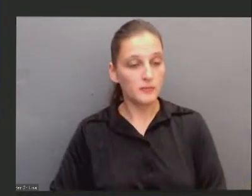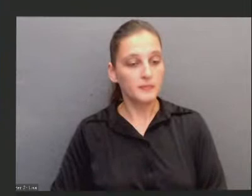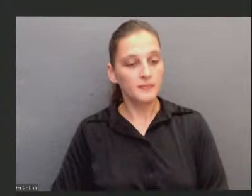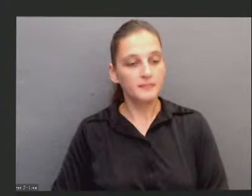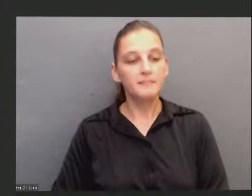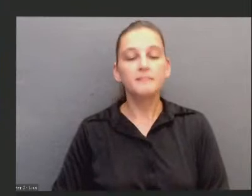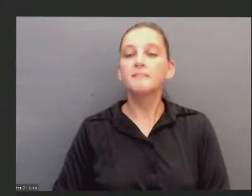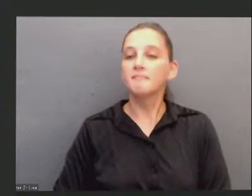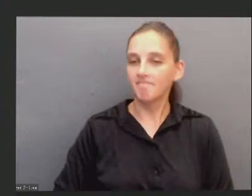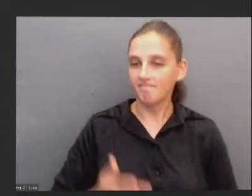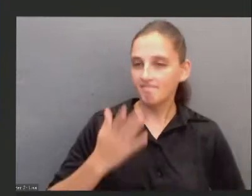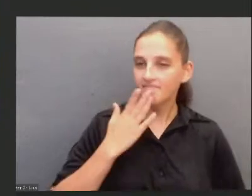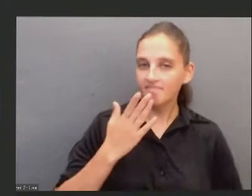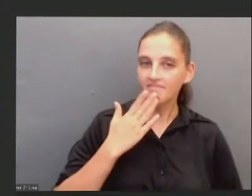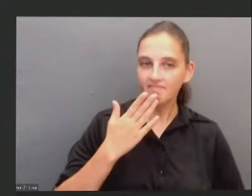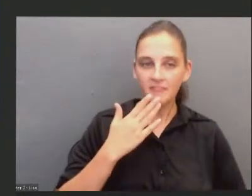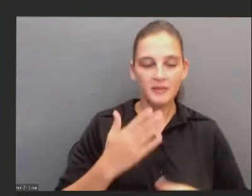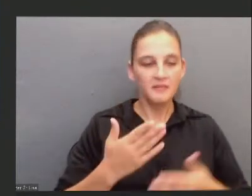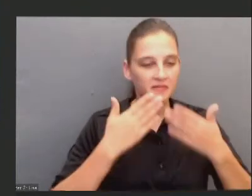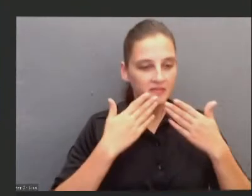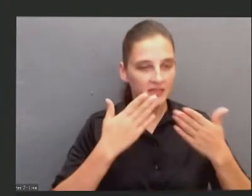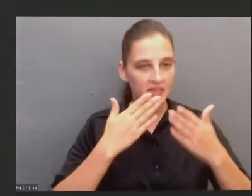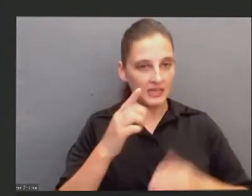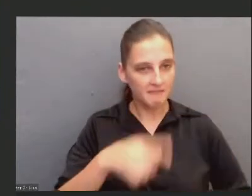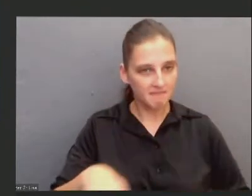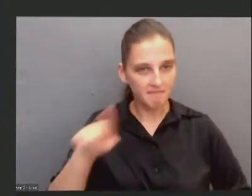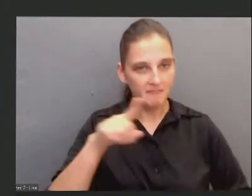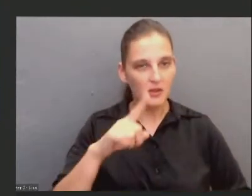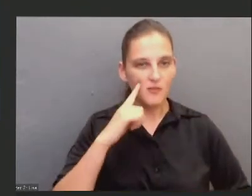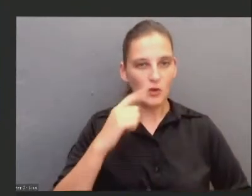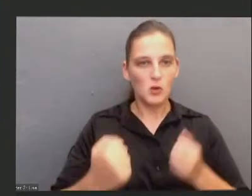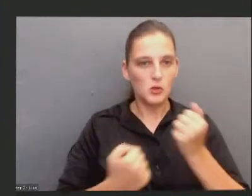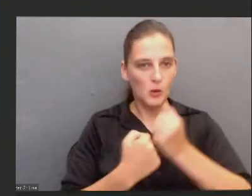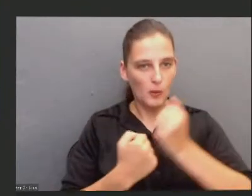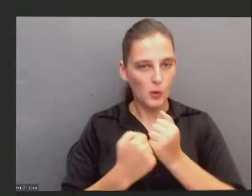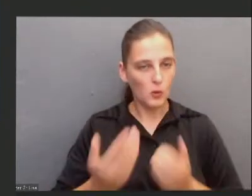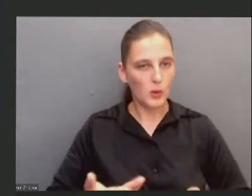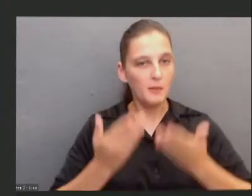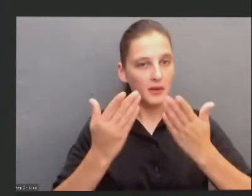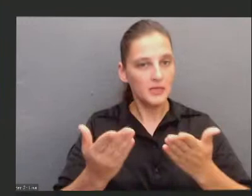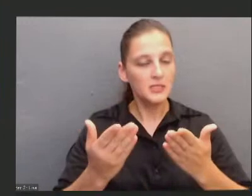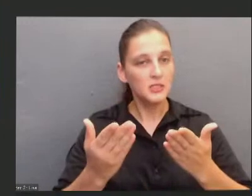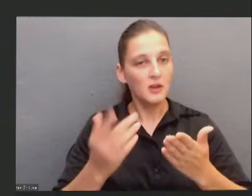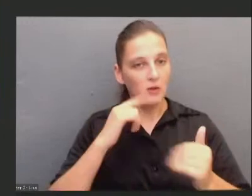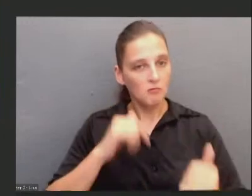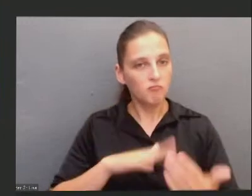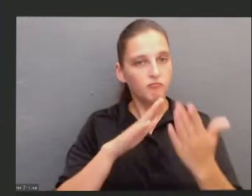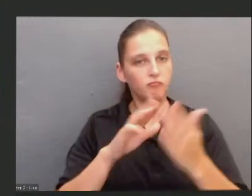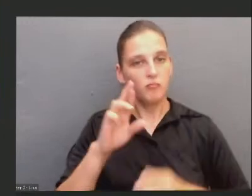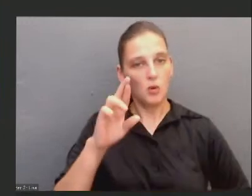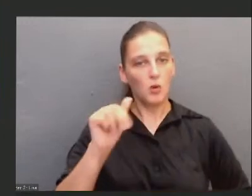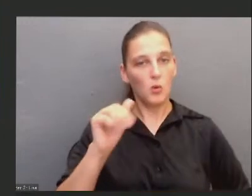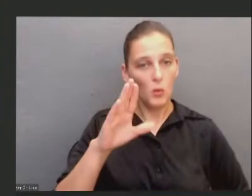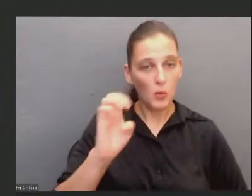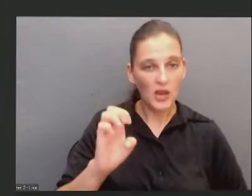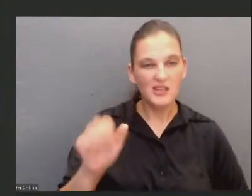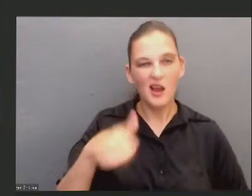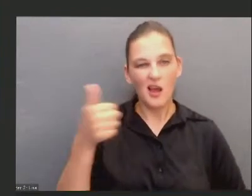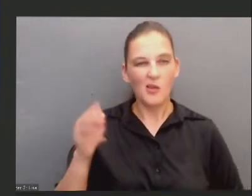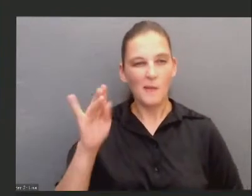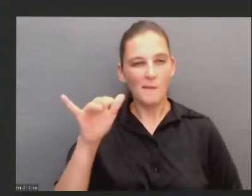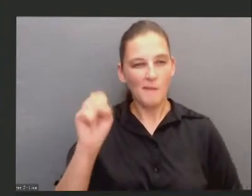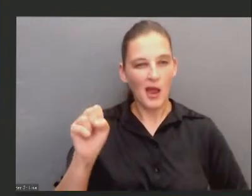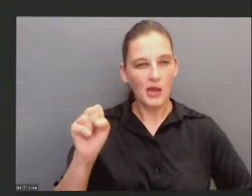Thank you. I want to thank my colleagues for supporting recommendations to address racial and other biases in clinical